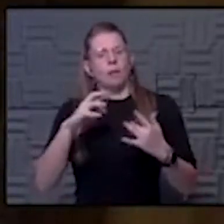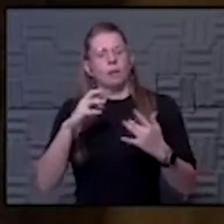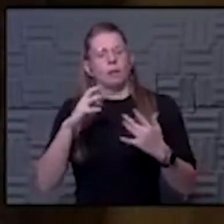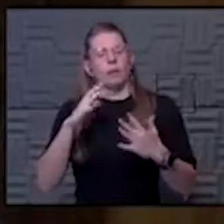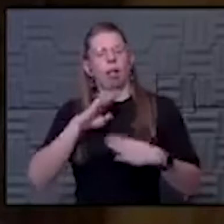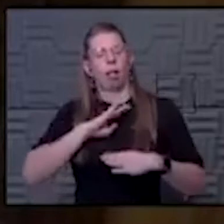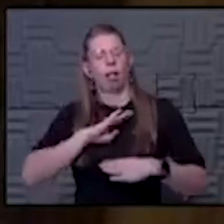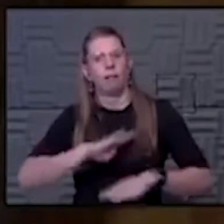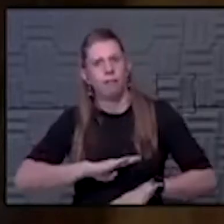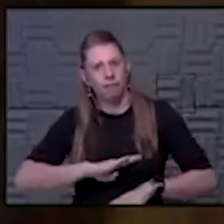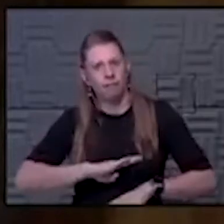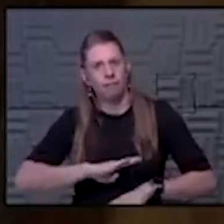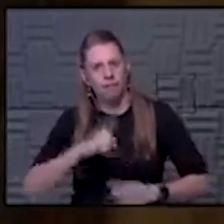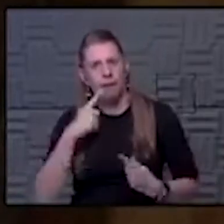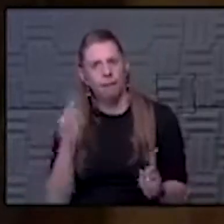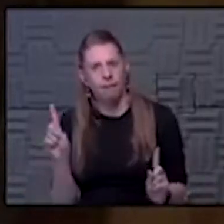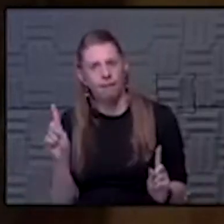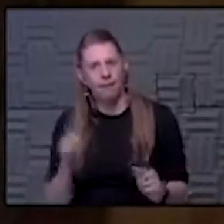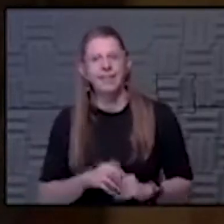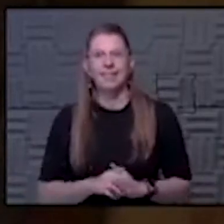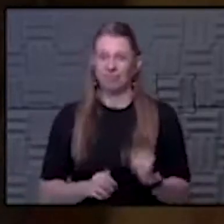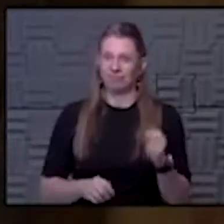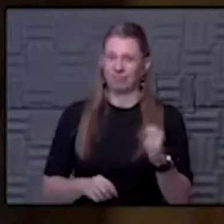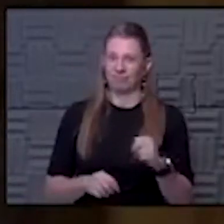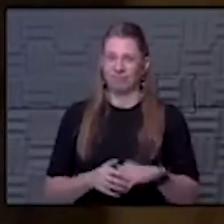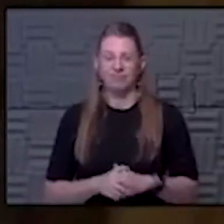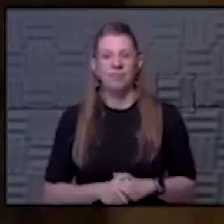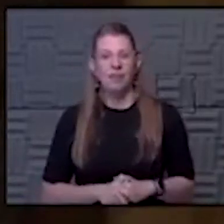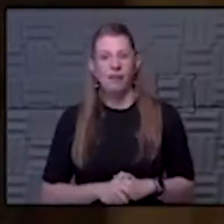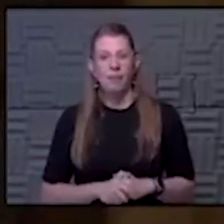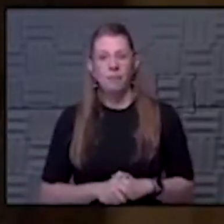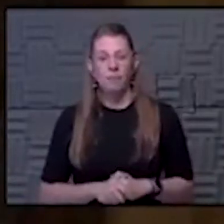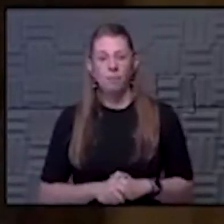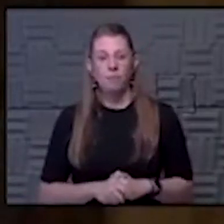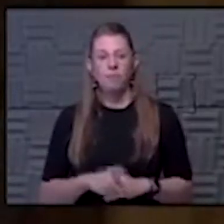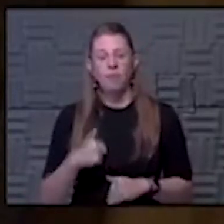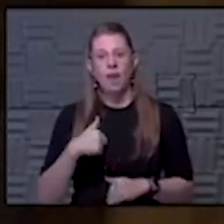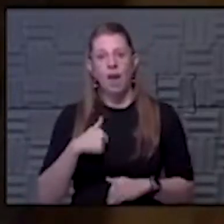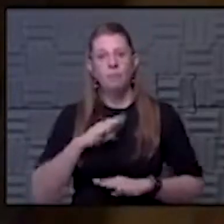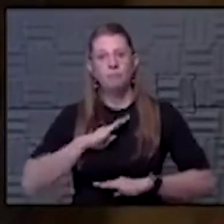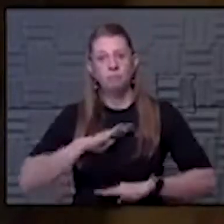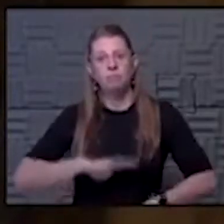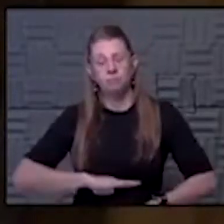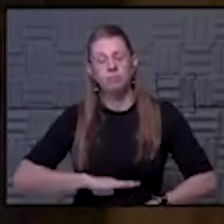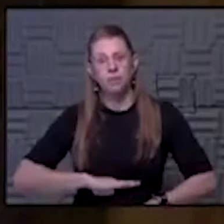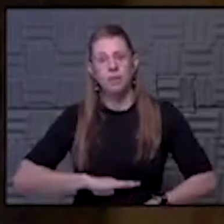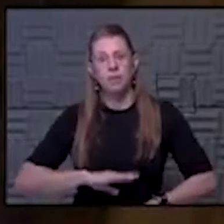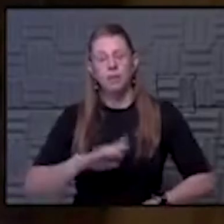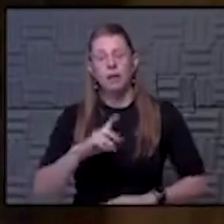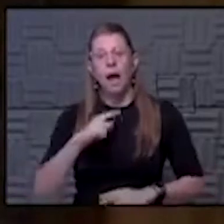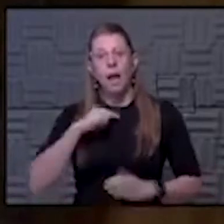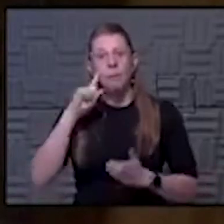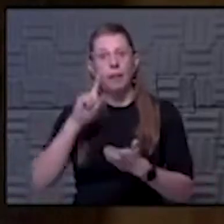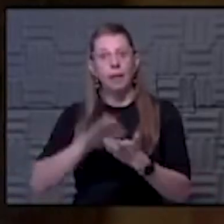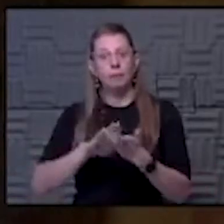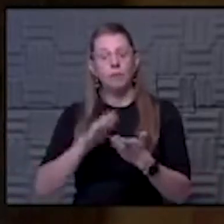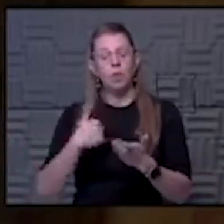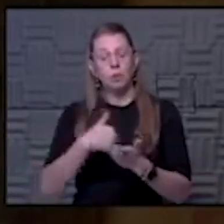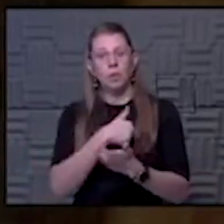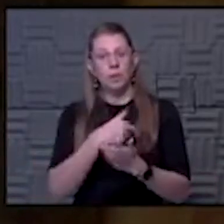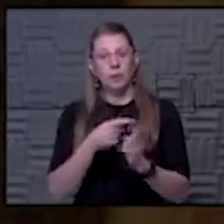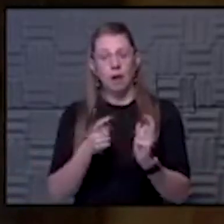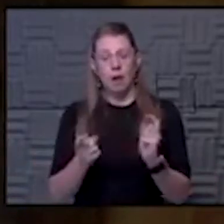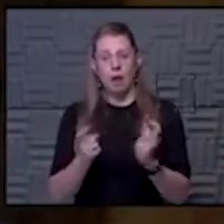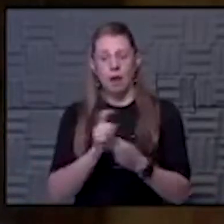relieved? Yes. I believed that we are really truly turning the corner now on